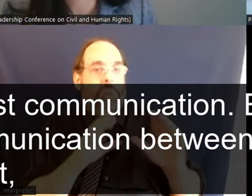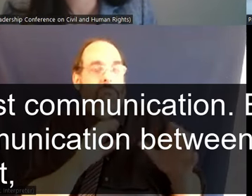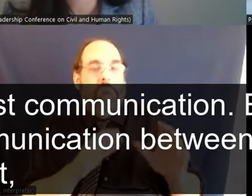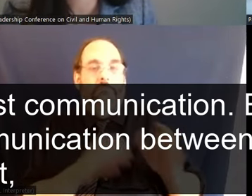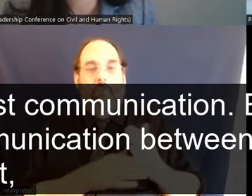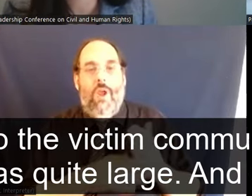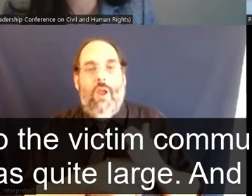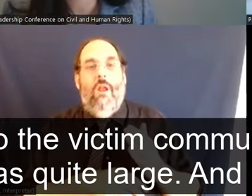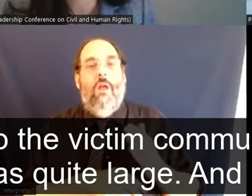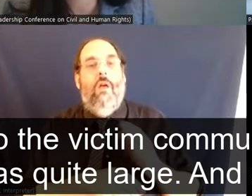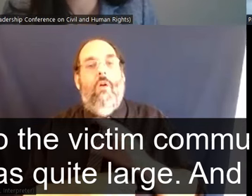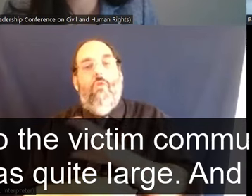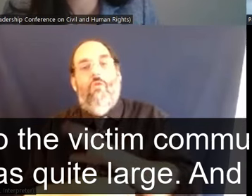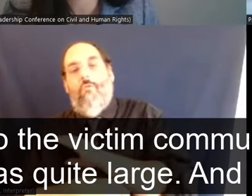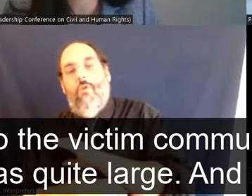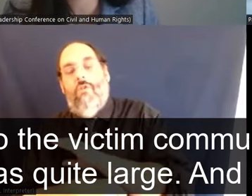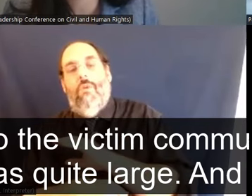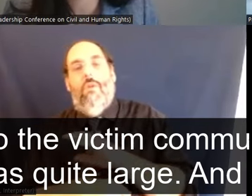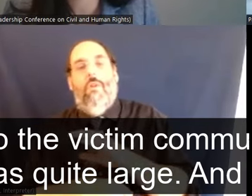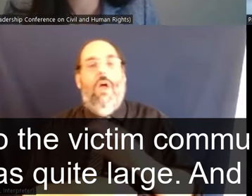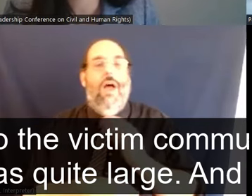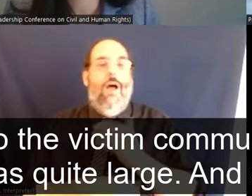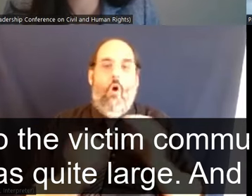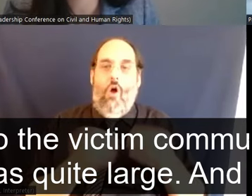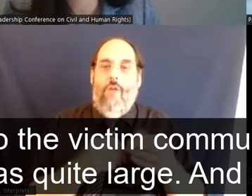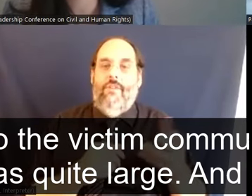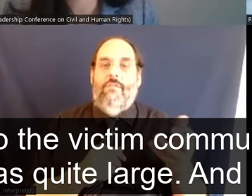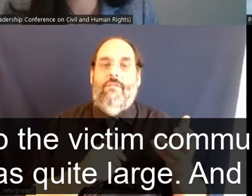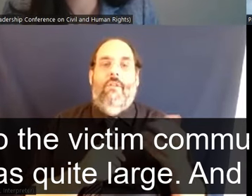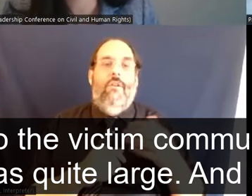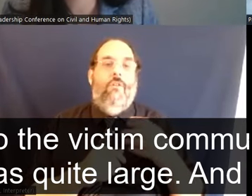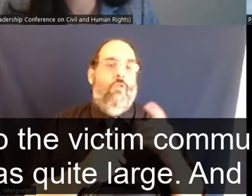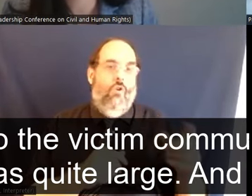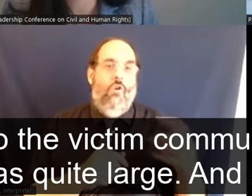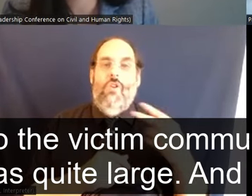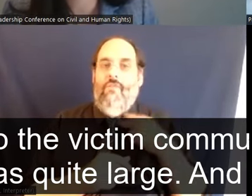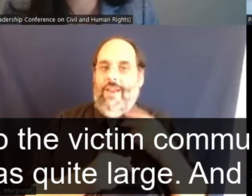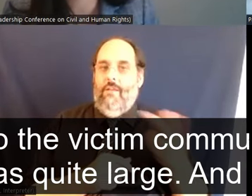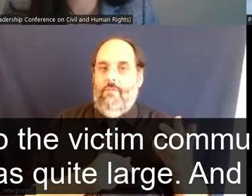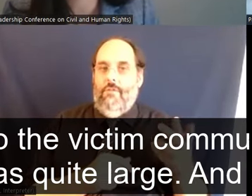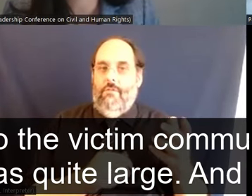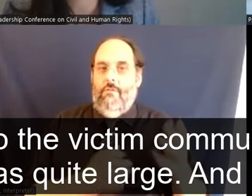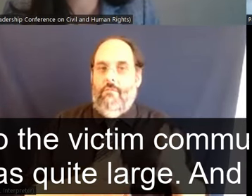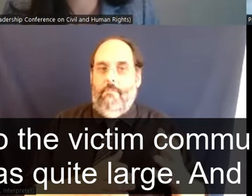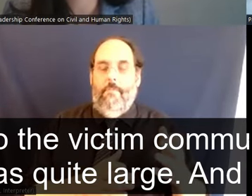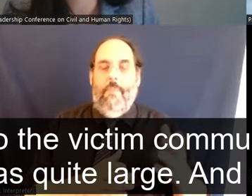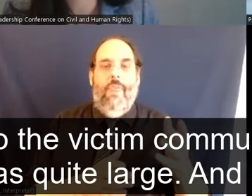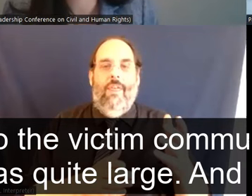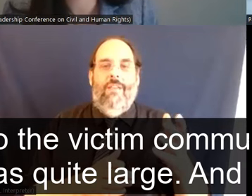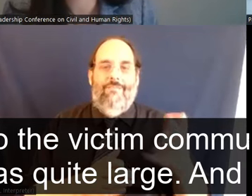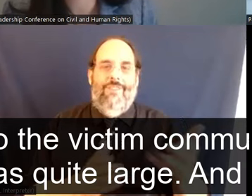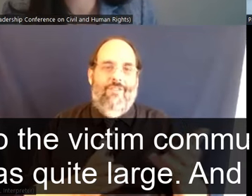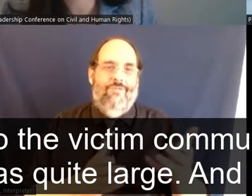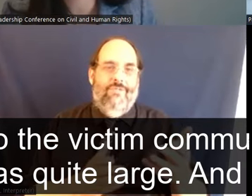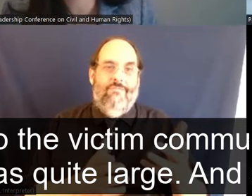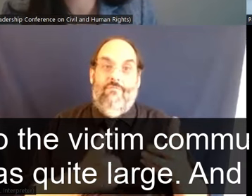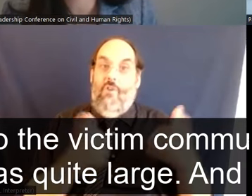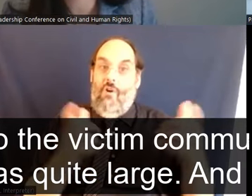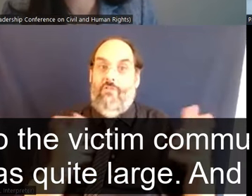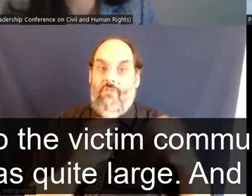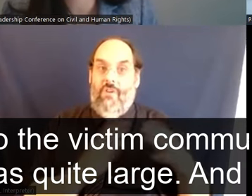between law enforcement, our office, to the victim community, which in this case was quite